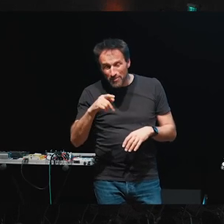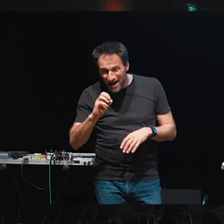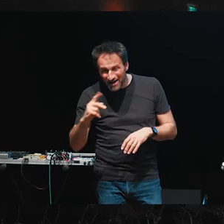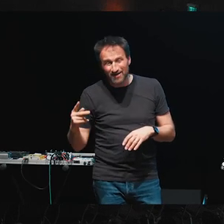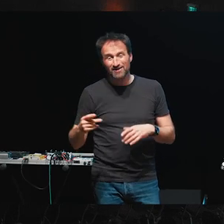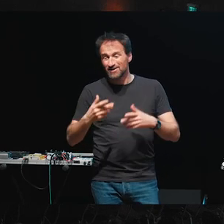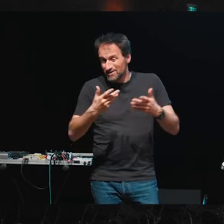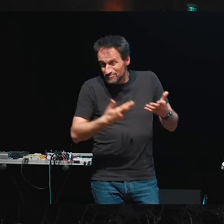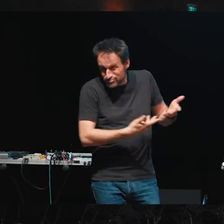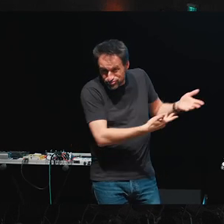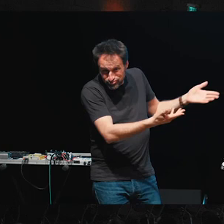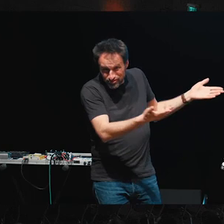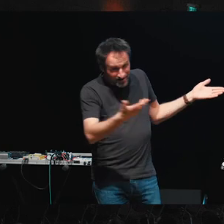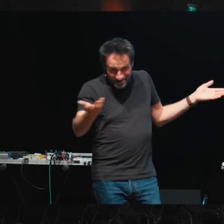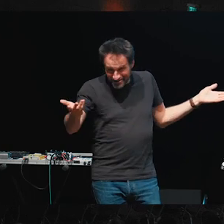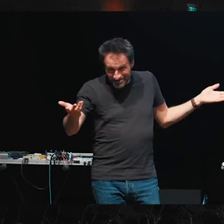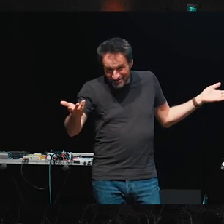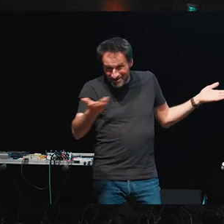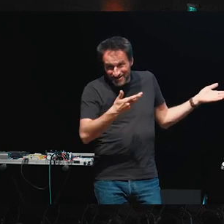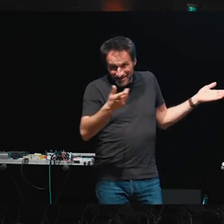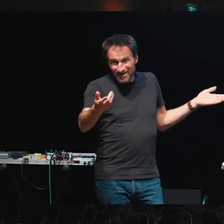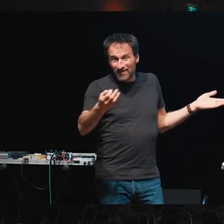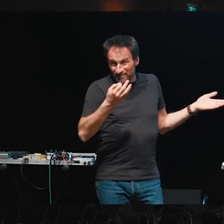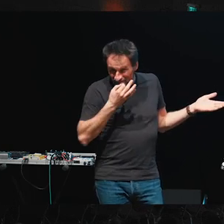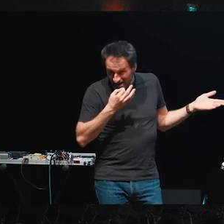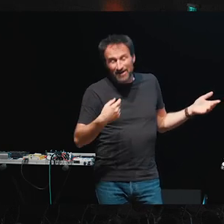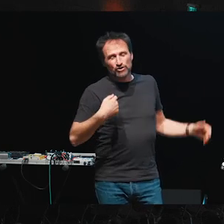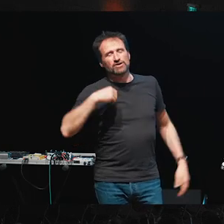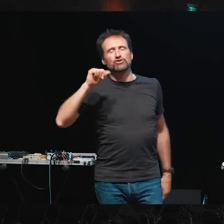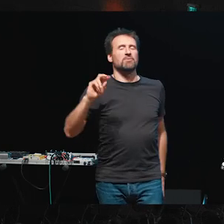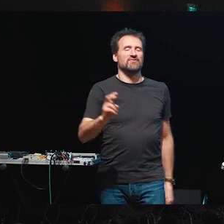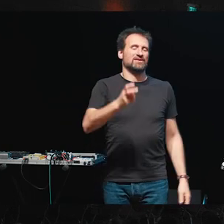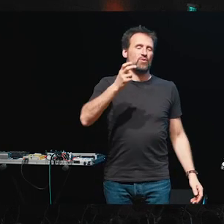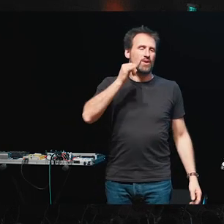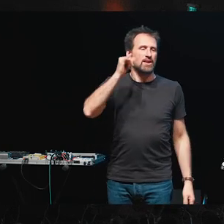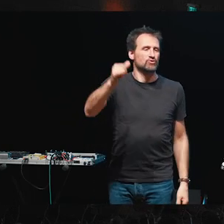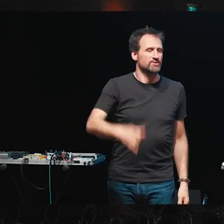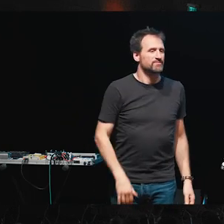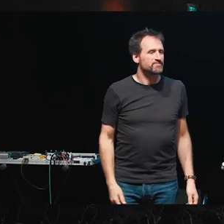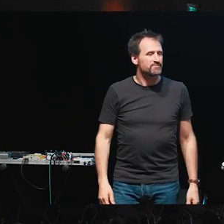Rollup. Any question, just forward to me and I'll speak it out loud. Yeah.